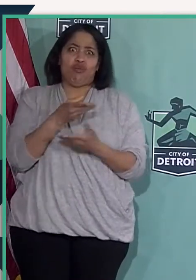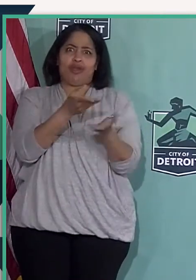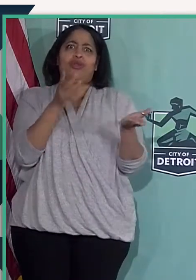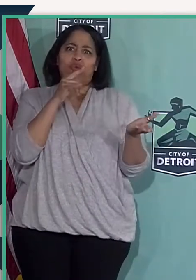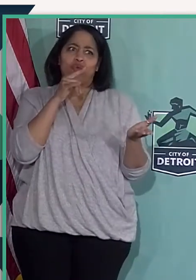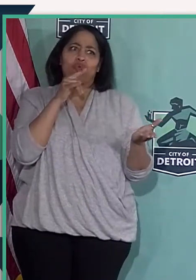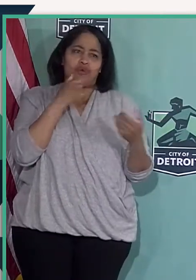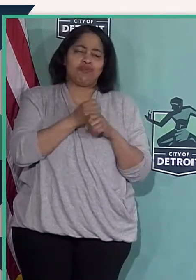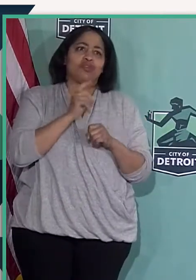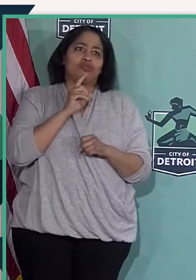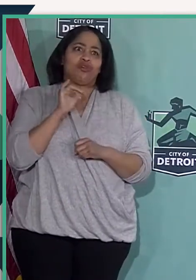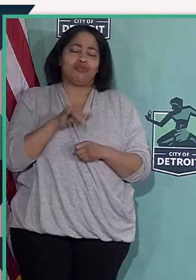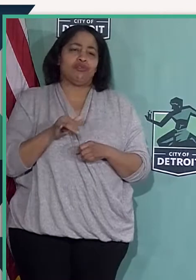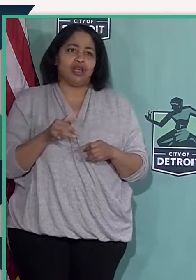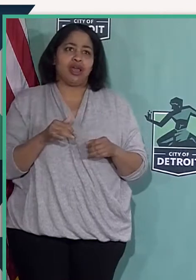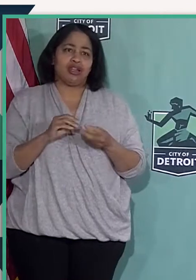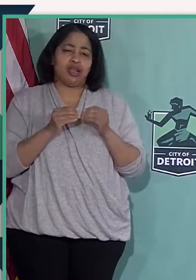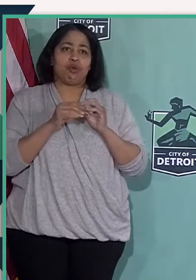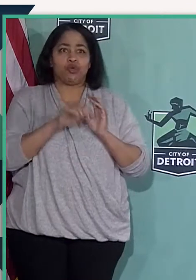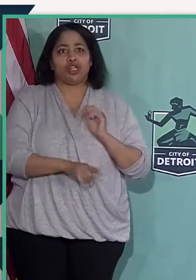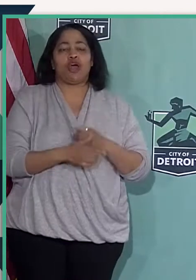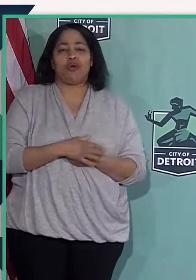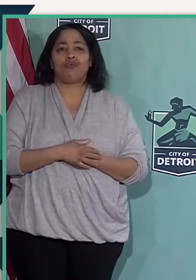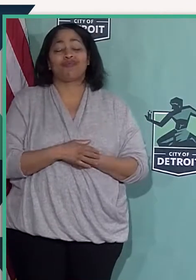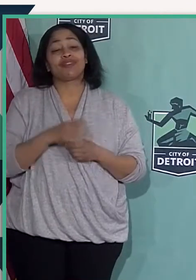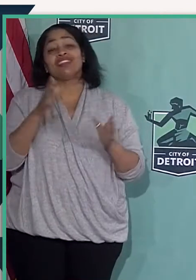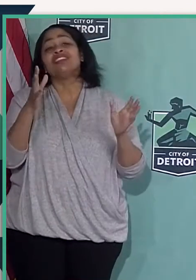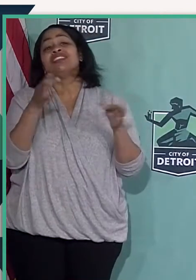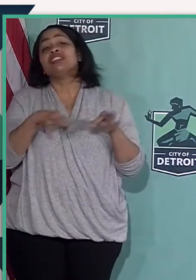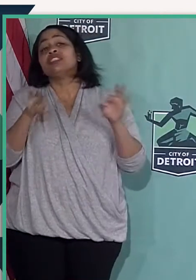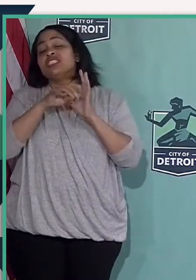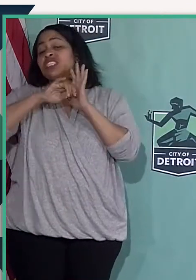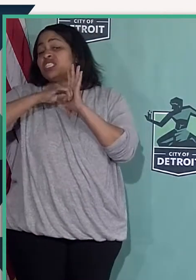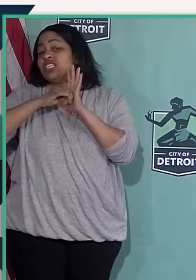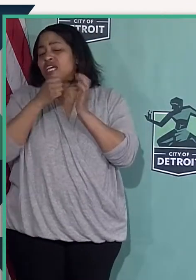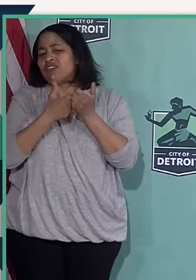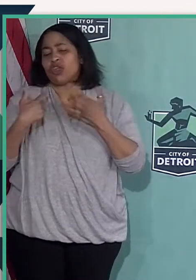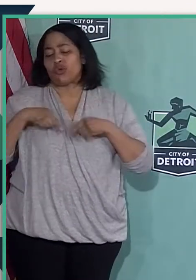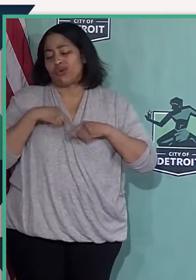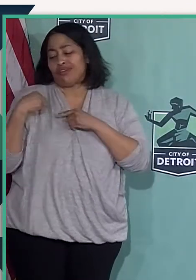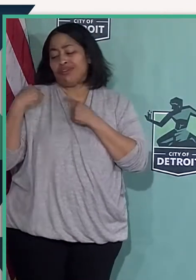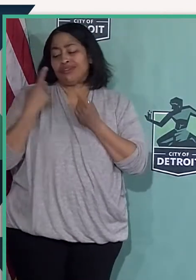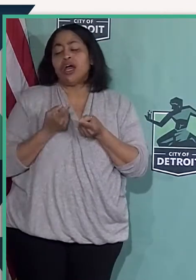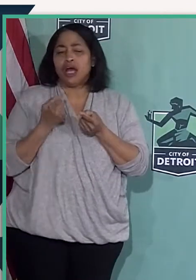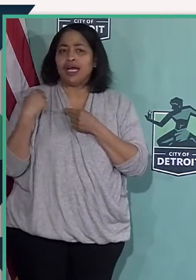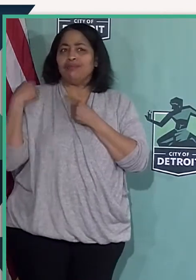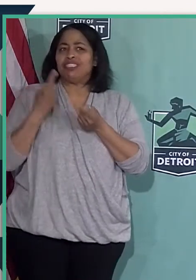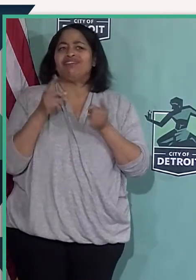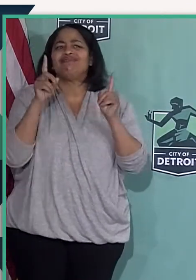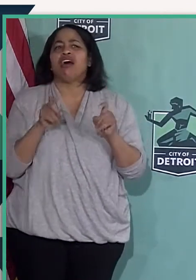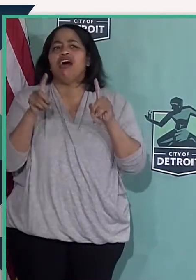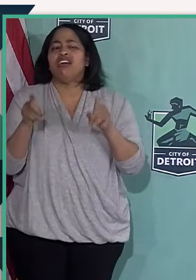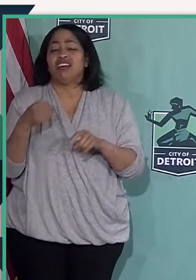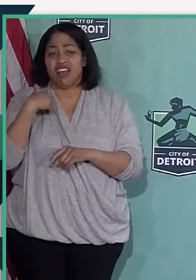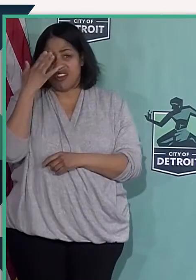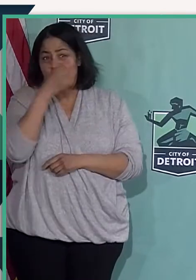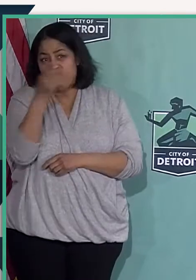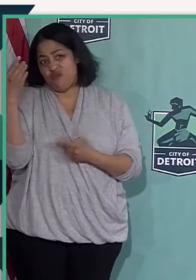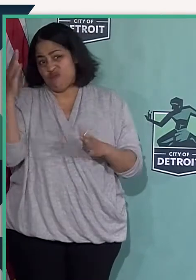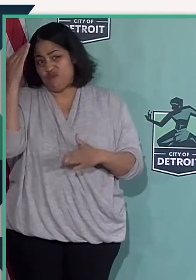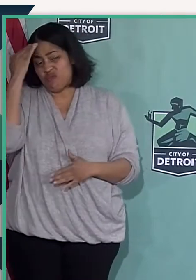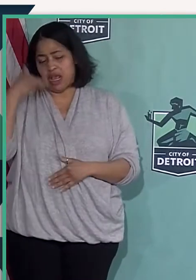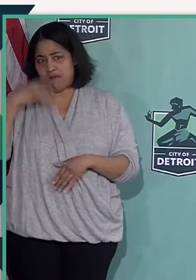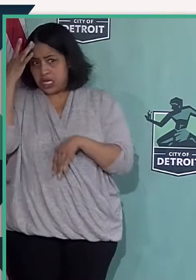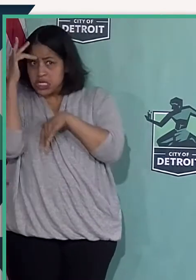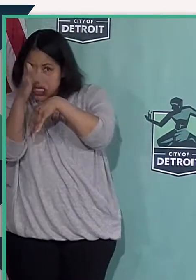So the key to everything that we have done has been testing, and I think by now you know I've been obsessed